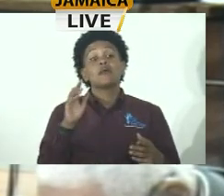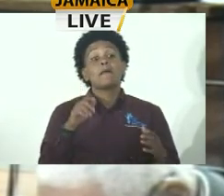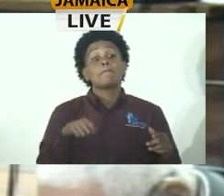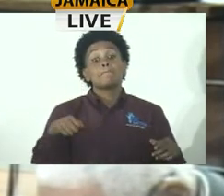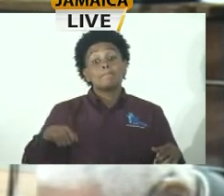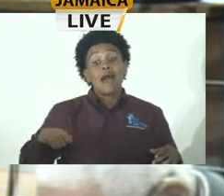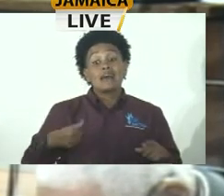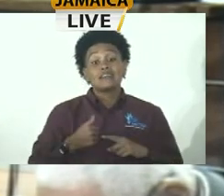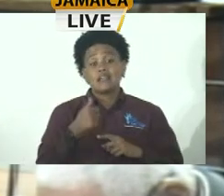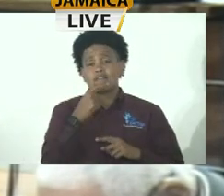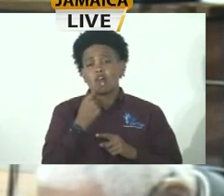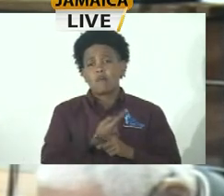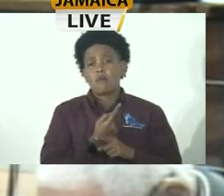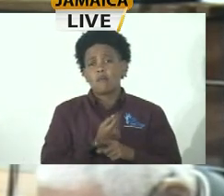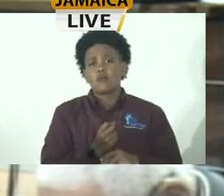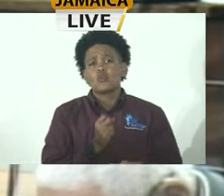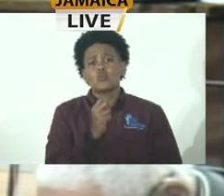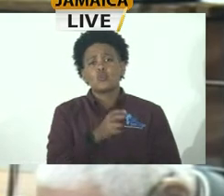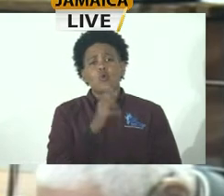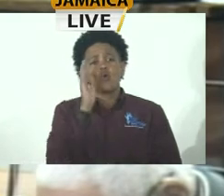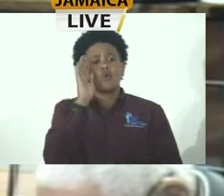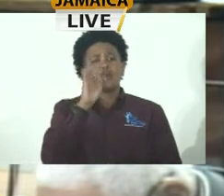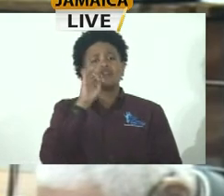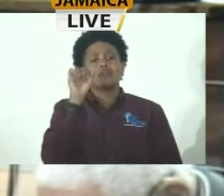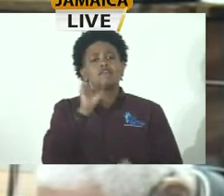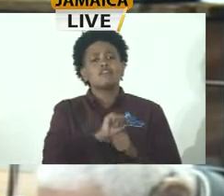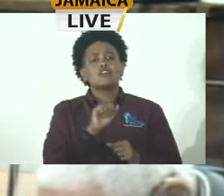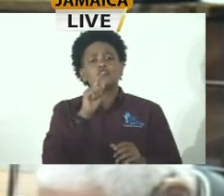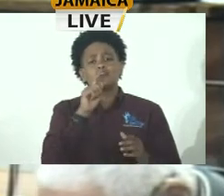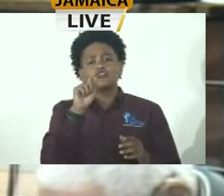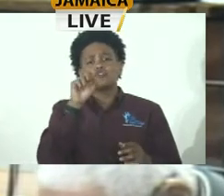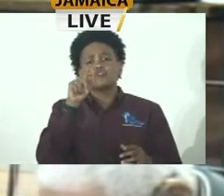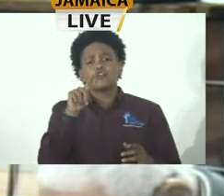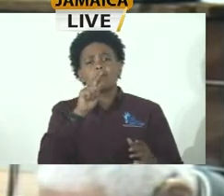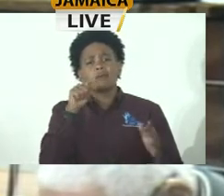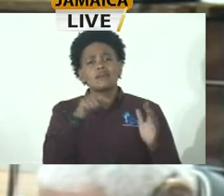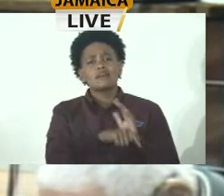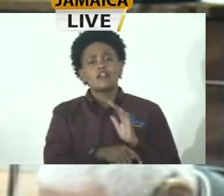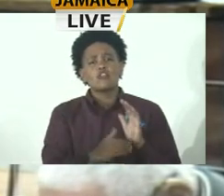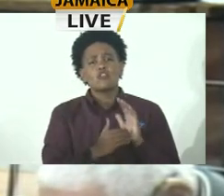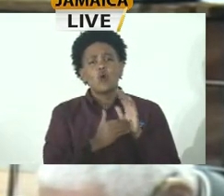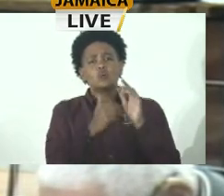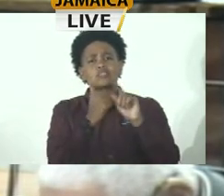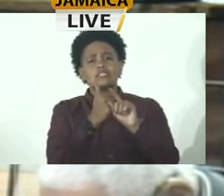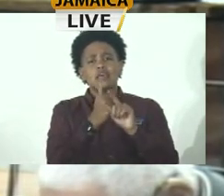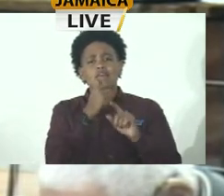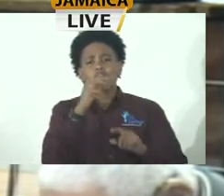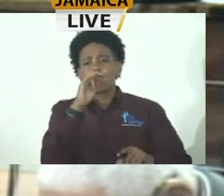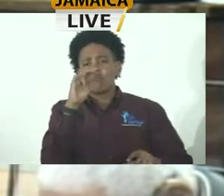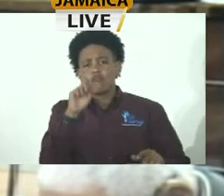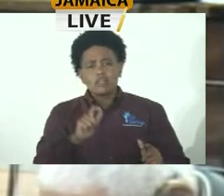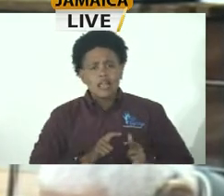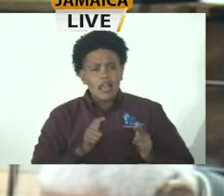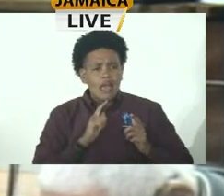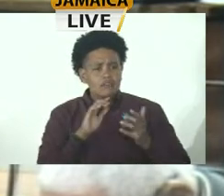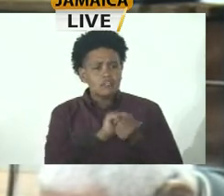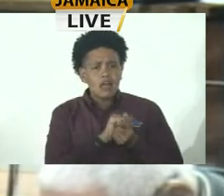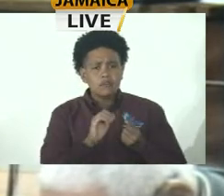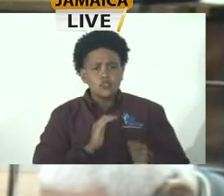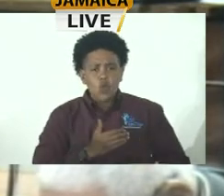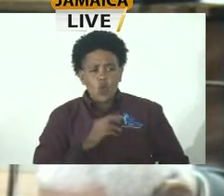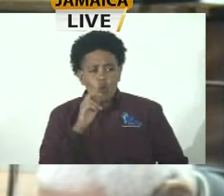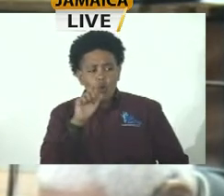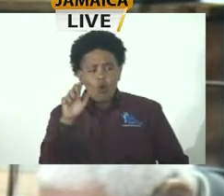that are improperly disposed will eventually trap and kill thousands of marine life damage our coral reefs